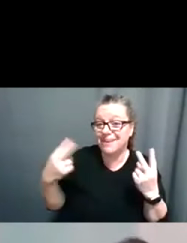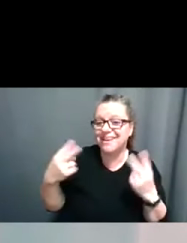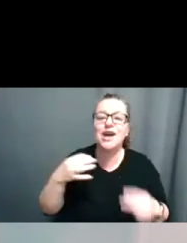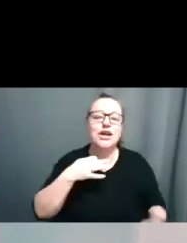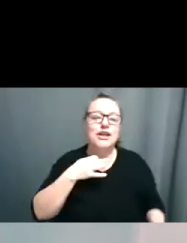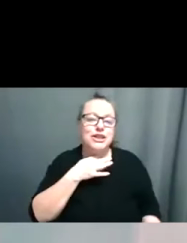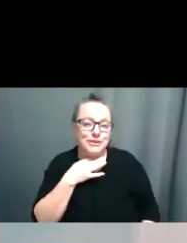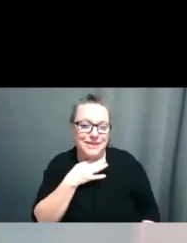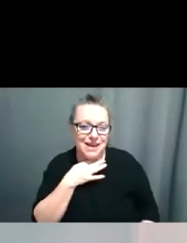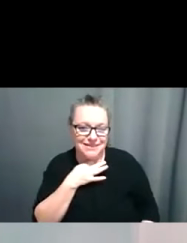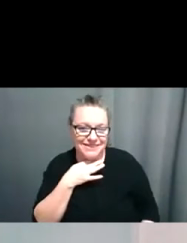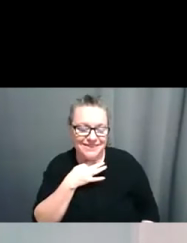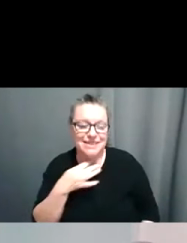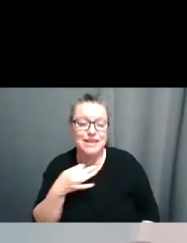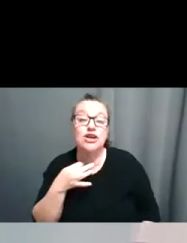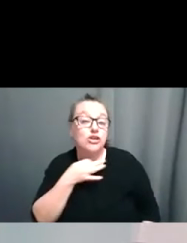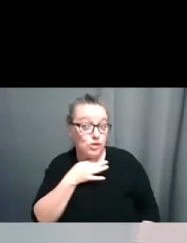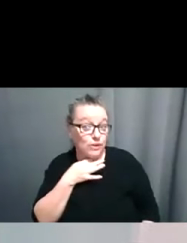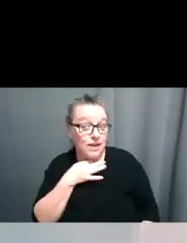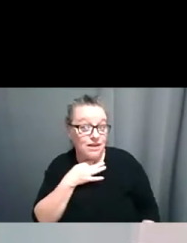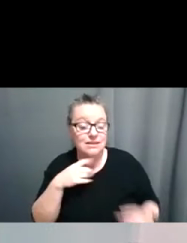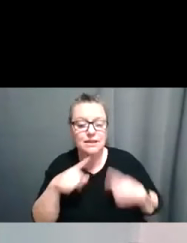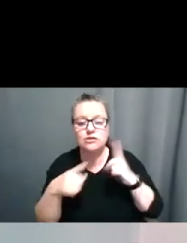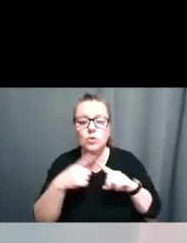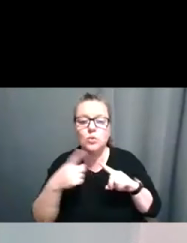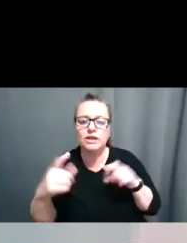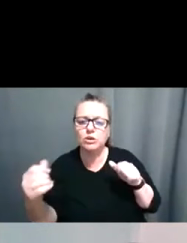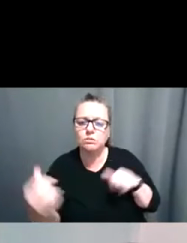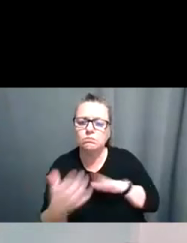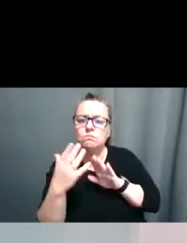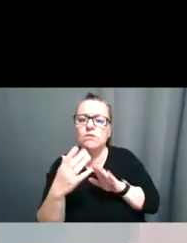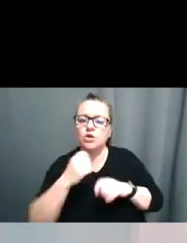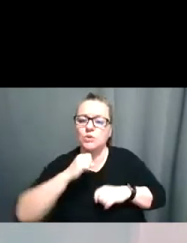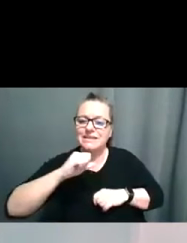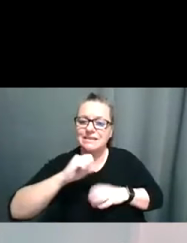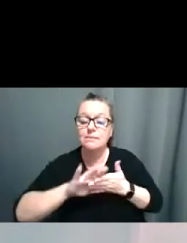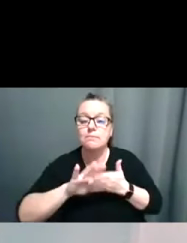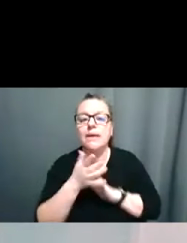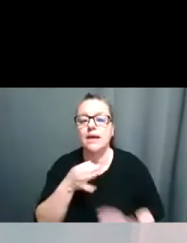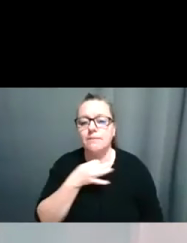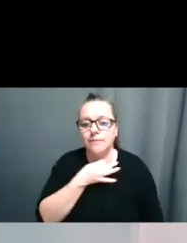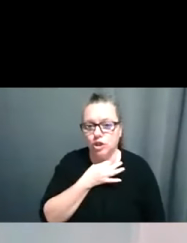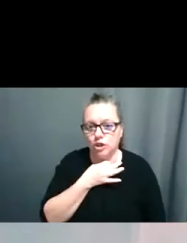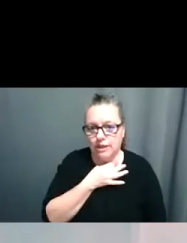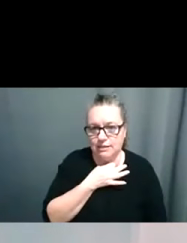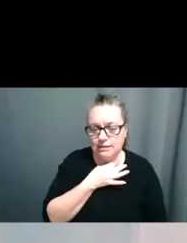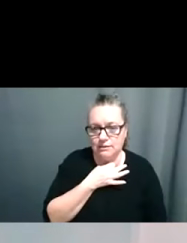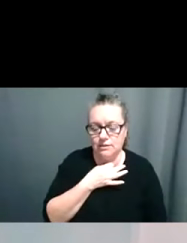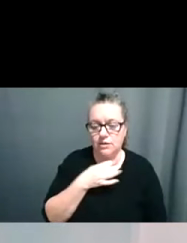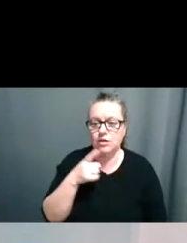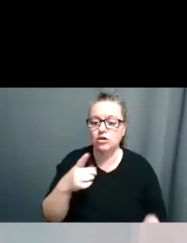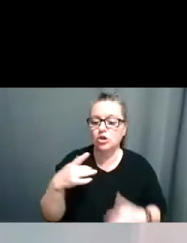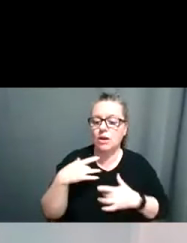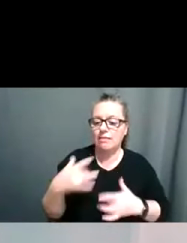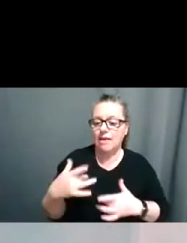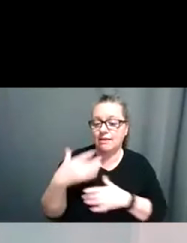Curiosity. That's right, curiosity. So when you're facing resistance, get curious, and you're likely to have a